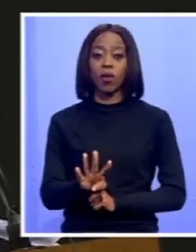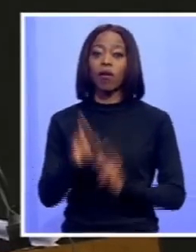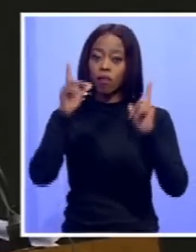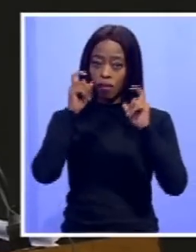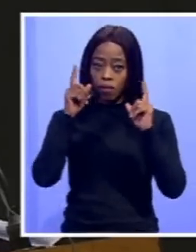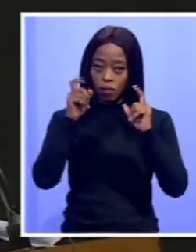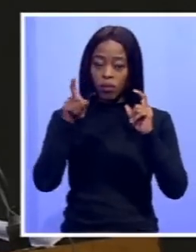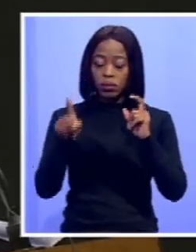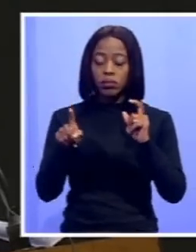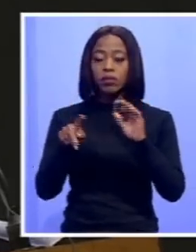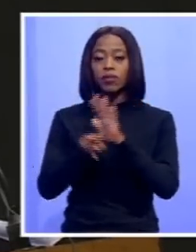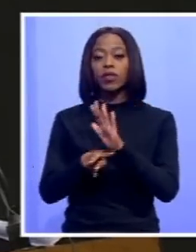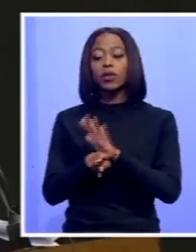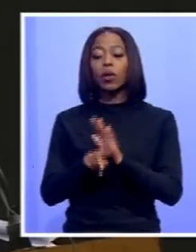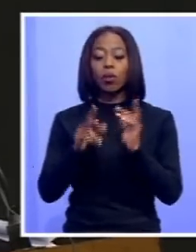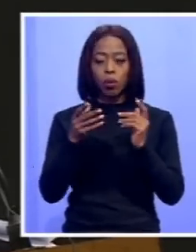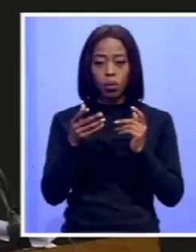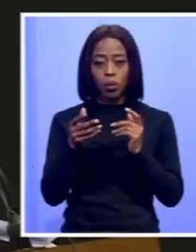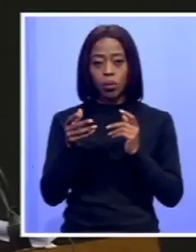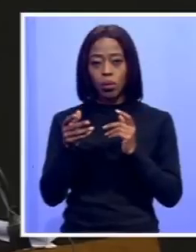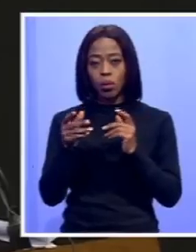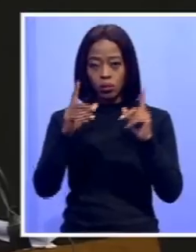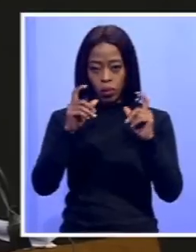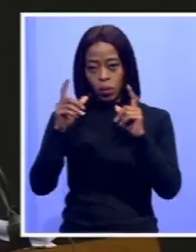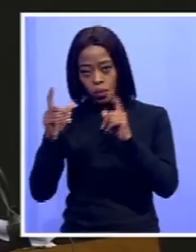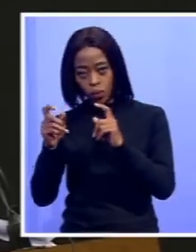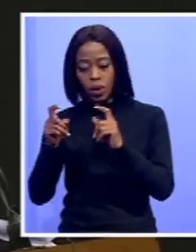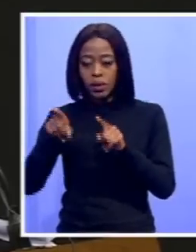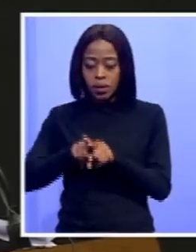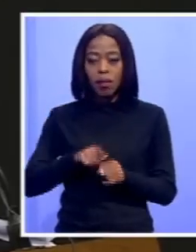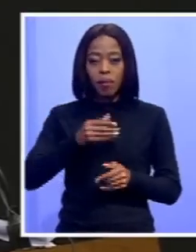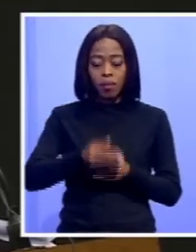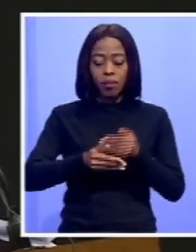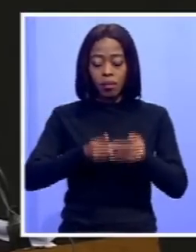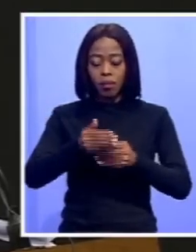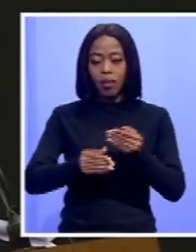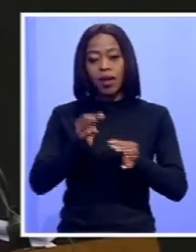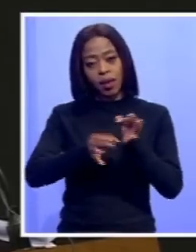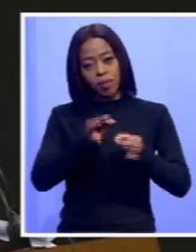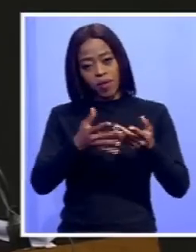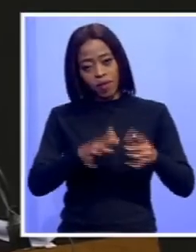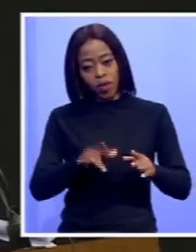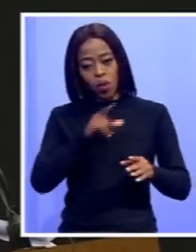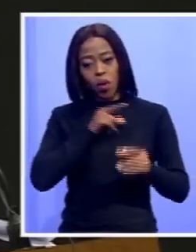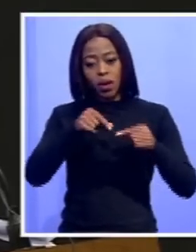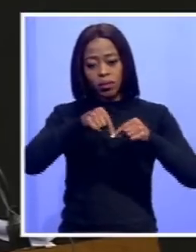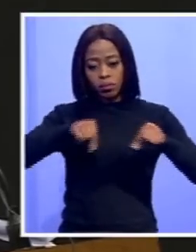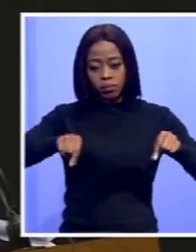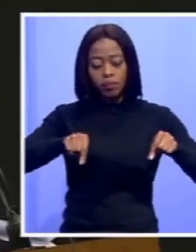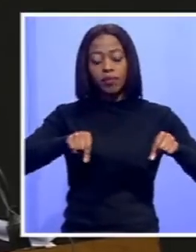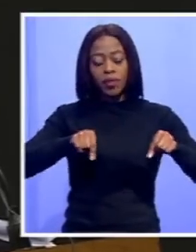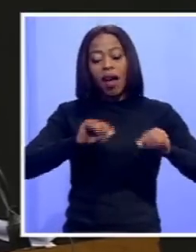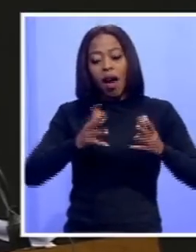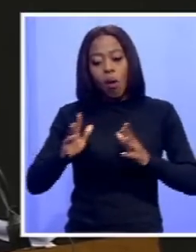of images in the video footage. Sub 5, he explained the procedure followed in doing so and the protocol concerning the sealing of exhibits in exhibit